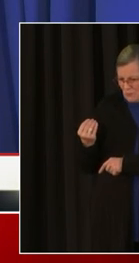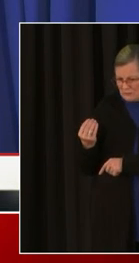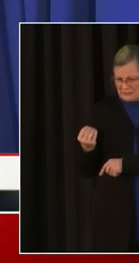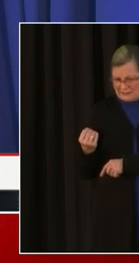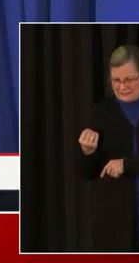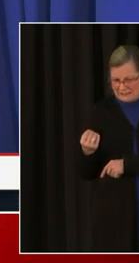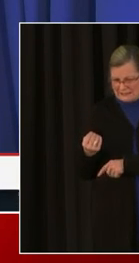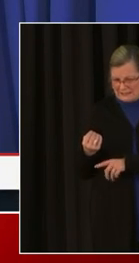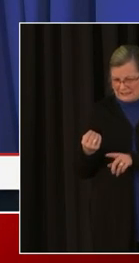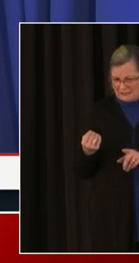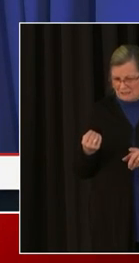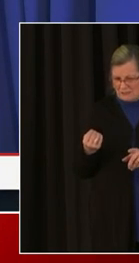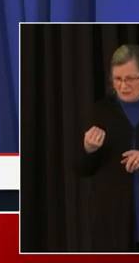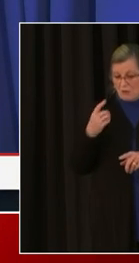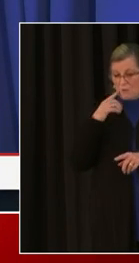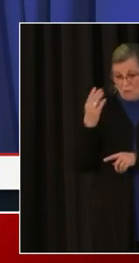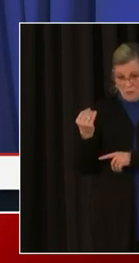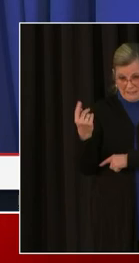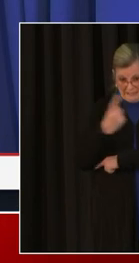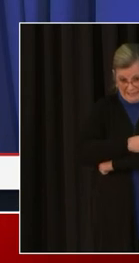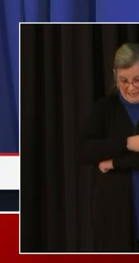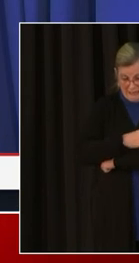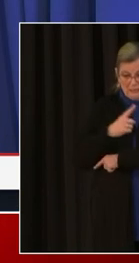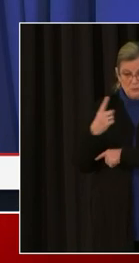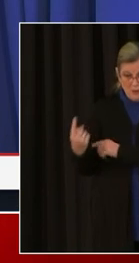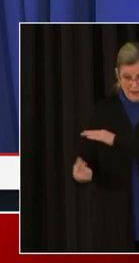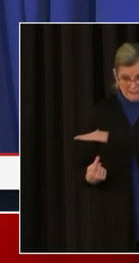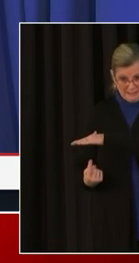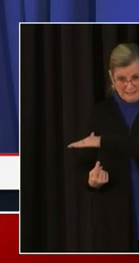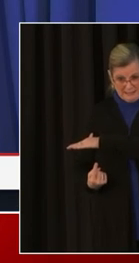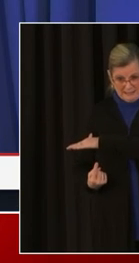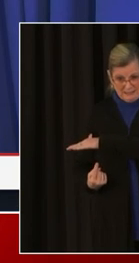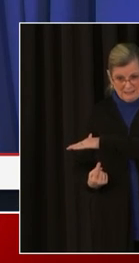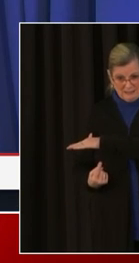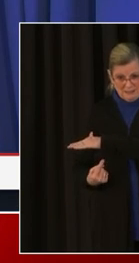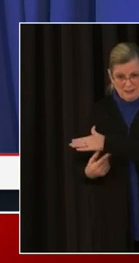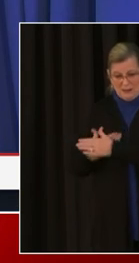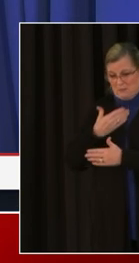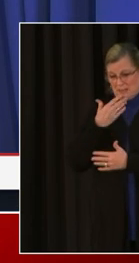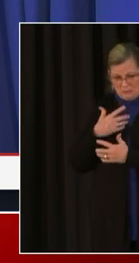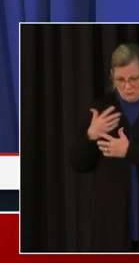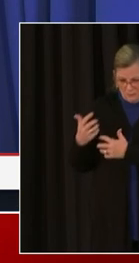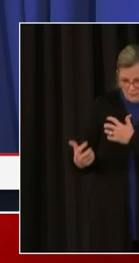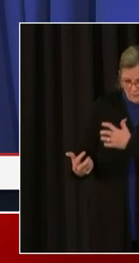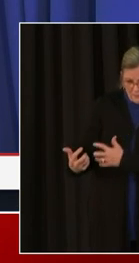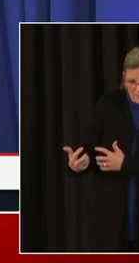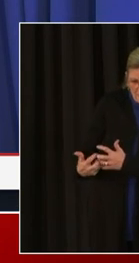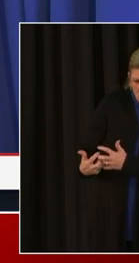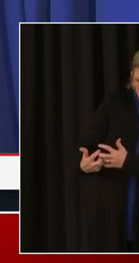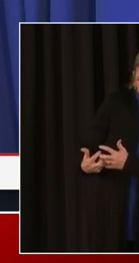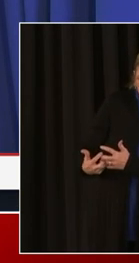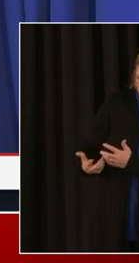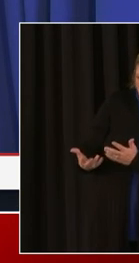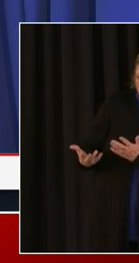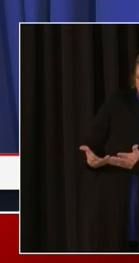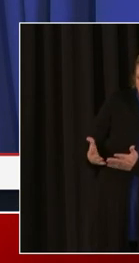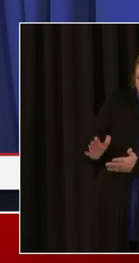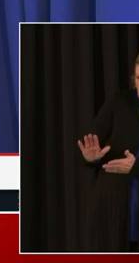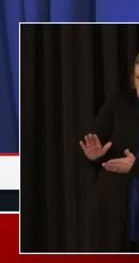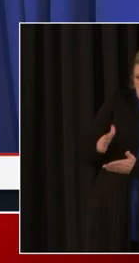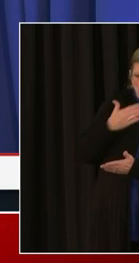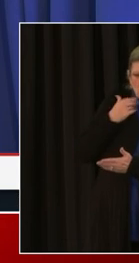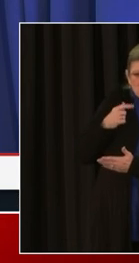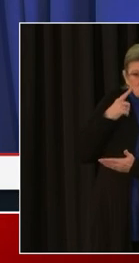focused on for 14 days, but we do our best to align with guidance coming from DC Health after they've done a